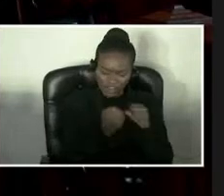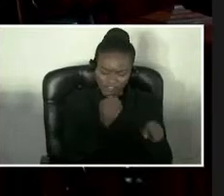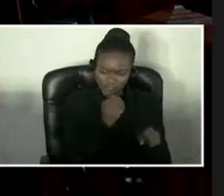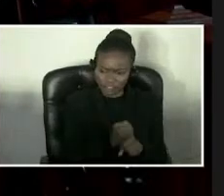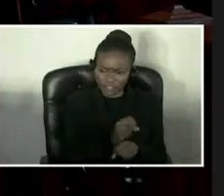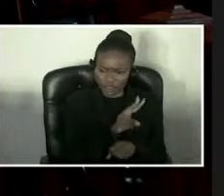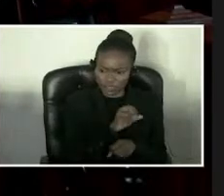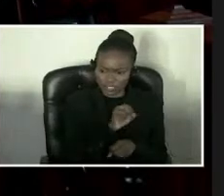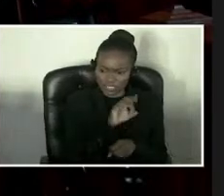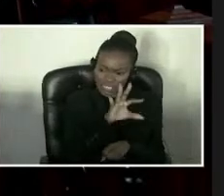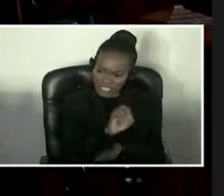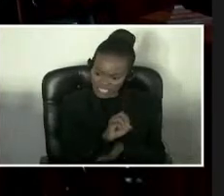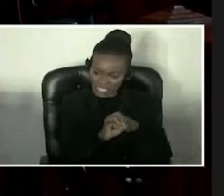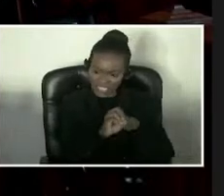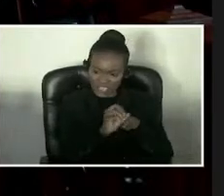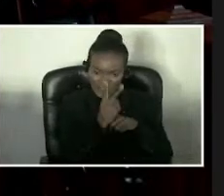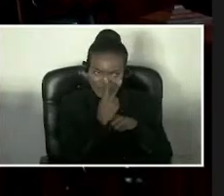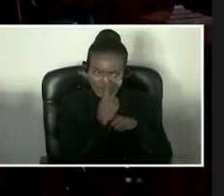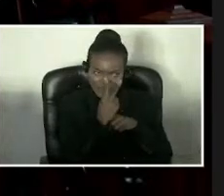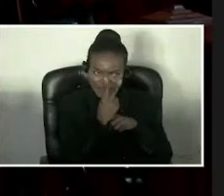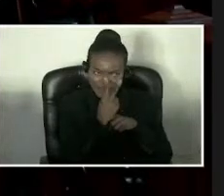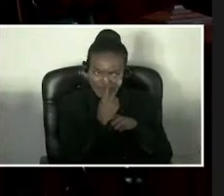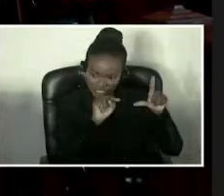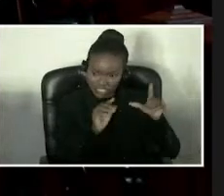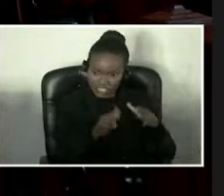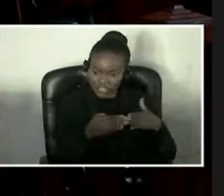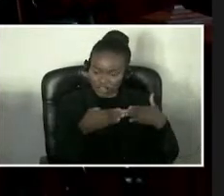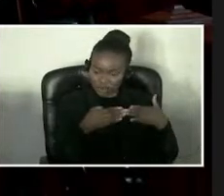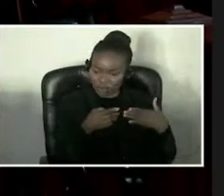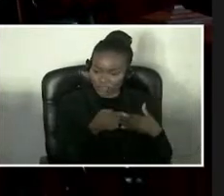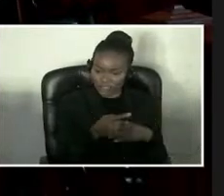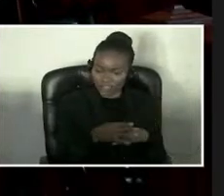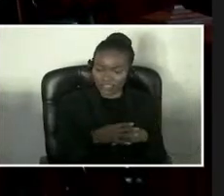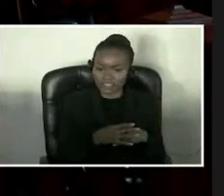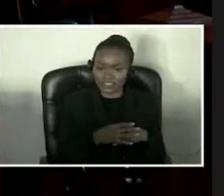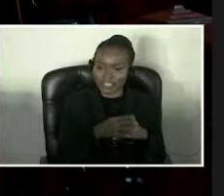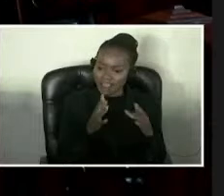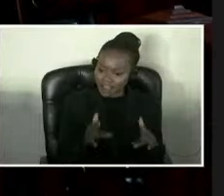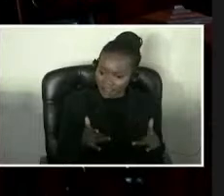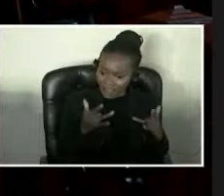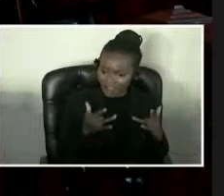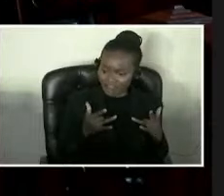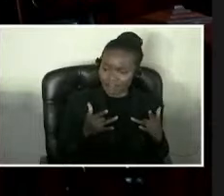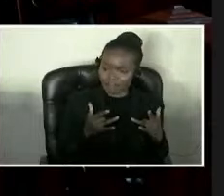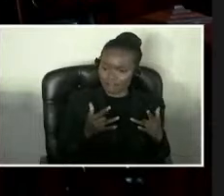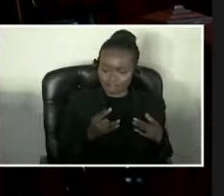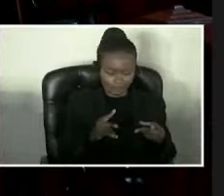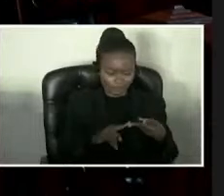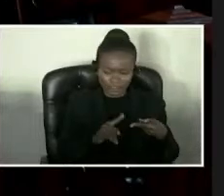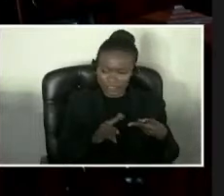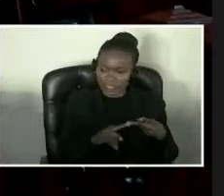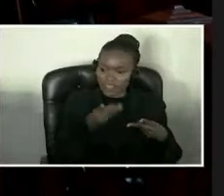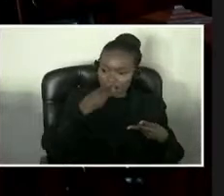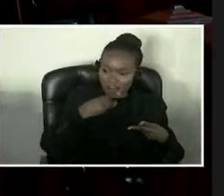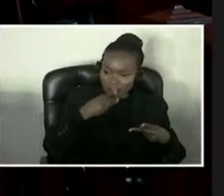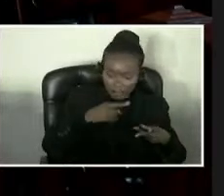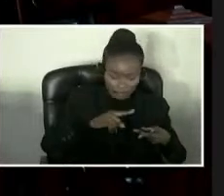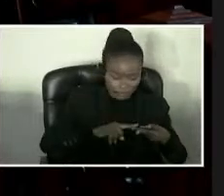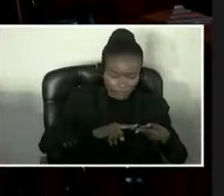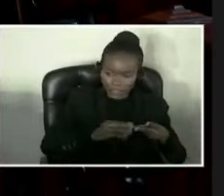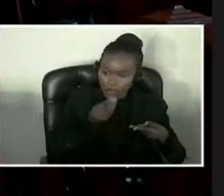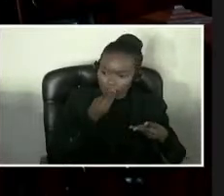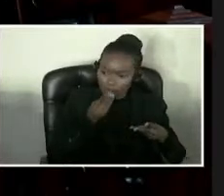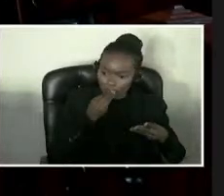outcomes are shaped by factors largely outside the health systems lifestyle diet and nutritional levels education